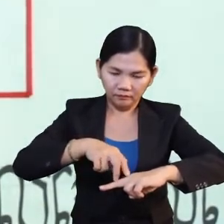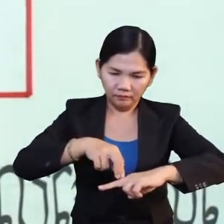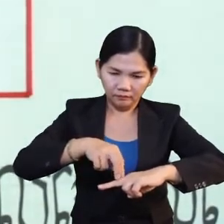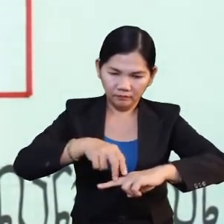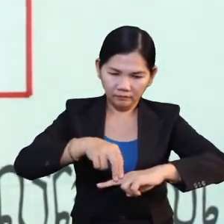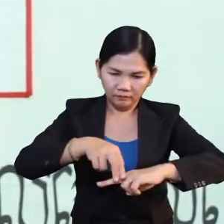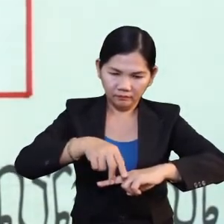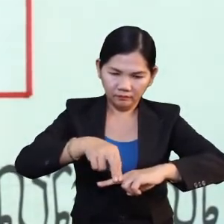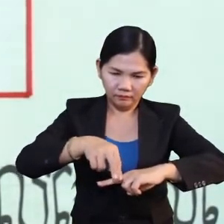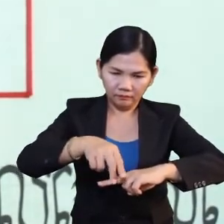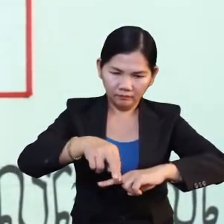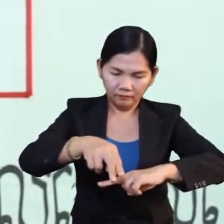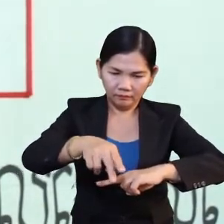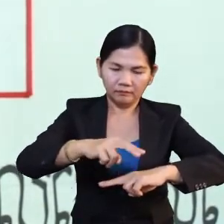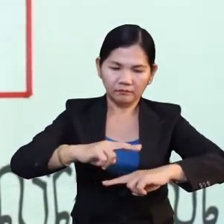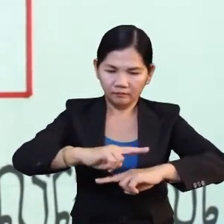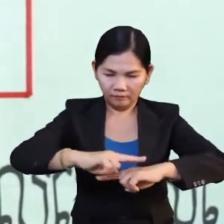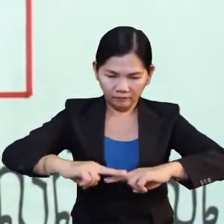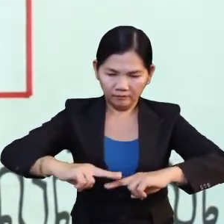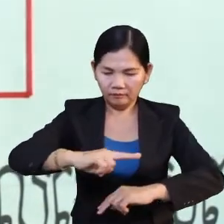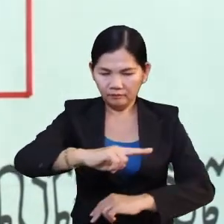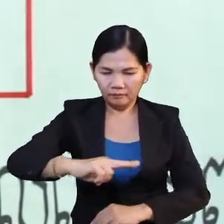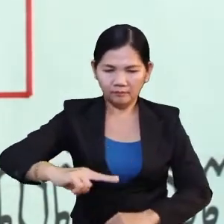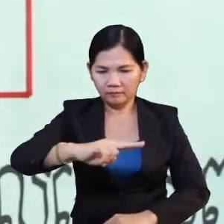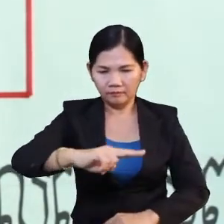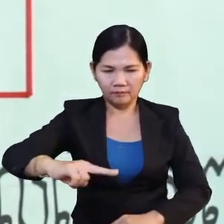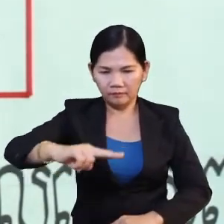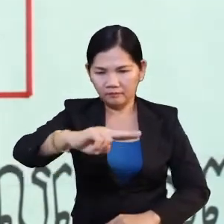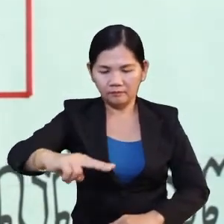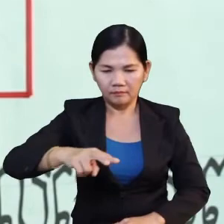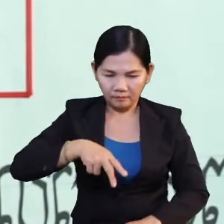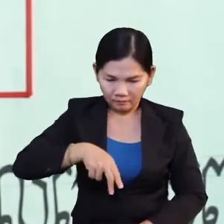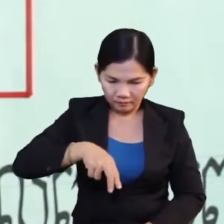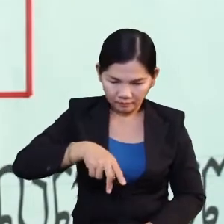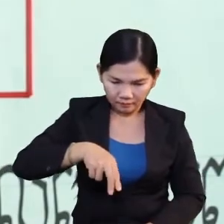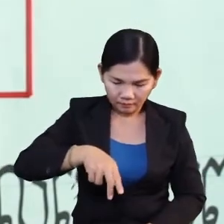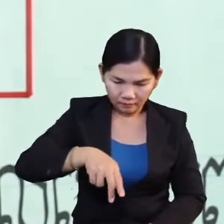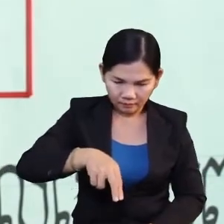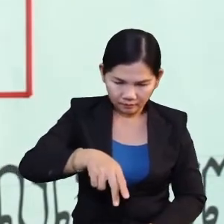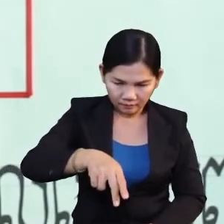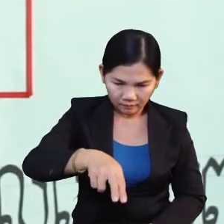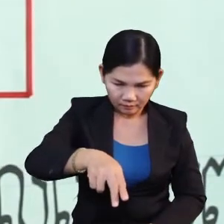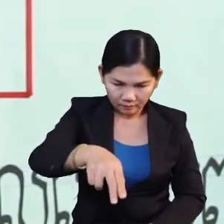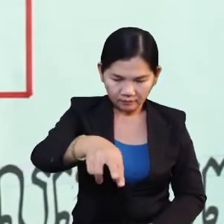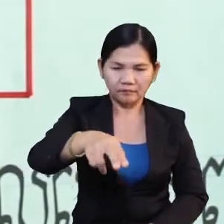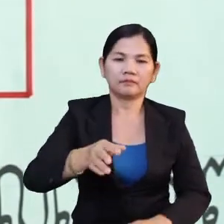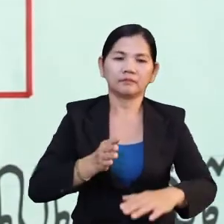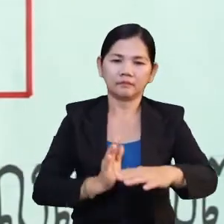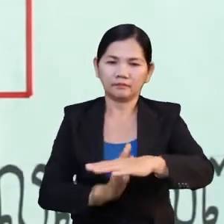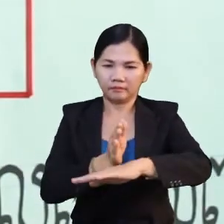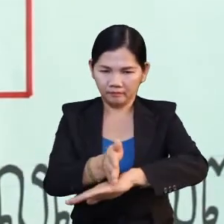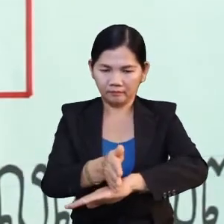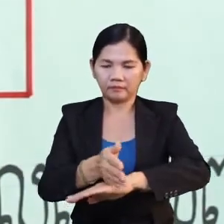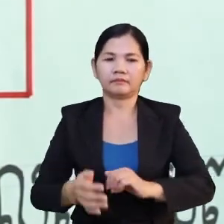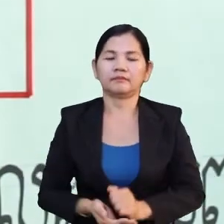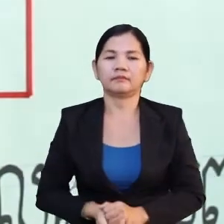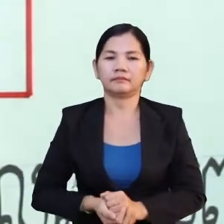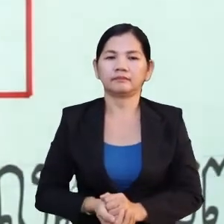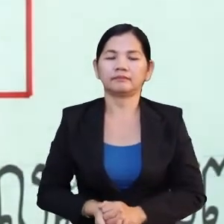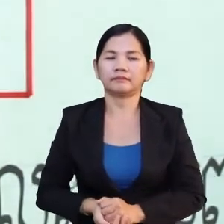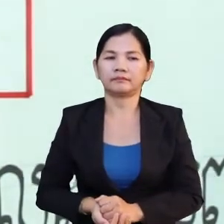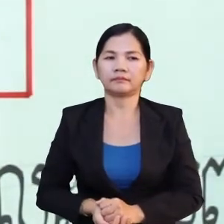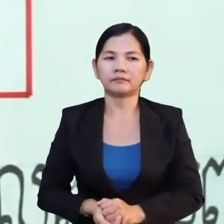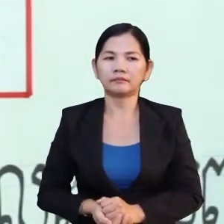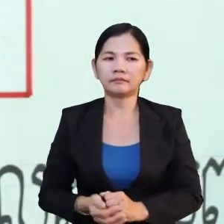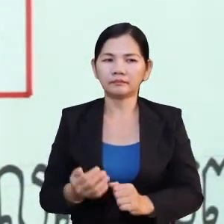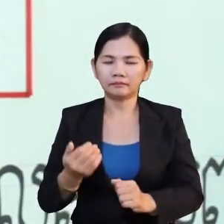cut, chack of moot and nink, that chip and jet tackle, chip, line, die our cone, dark long cut, plow. Chan junk on